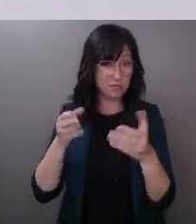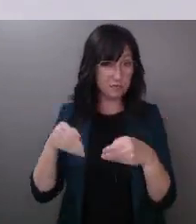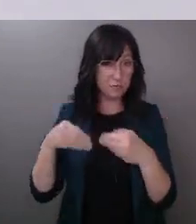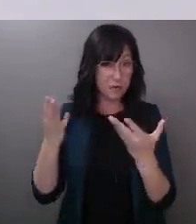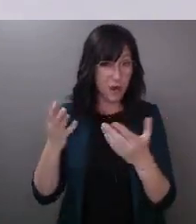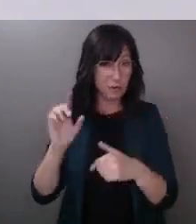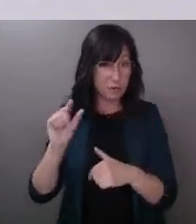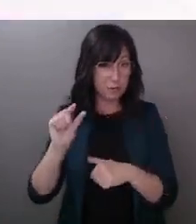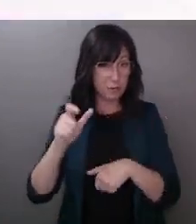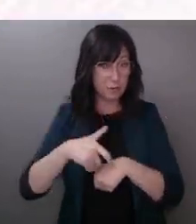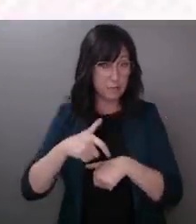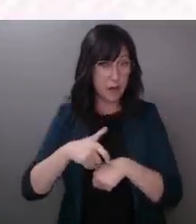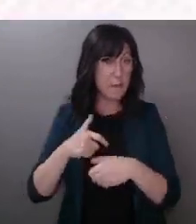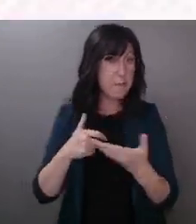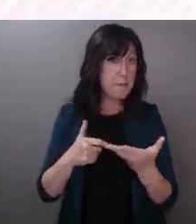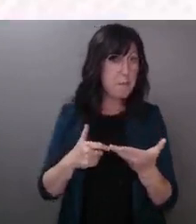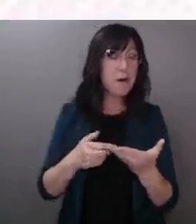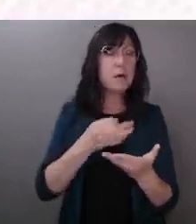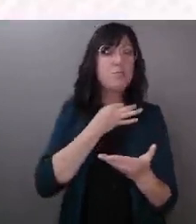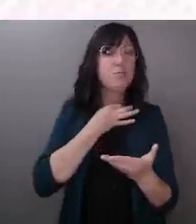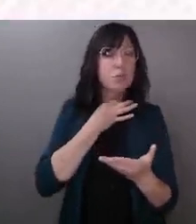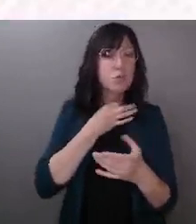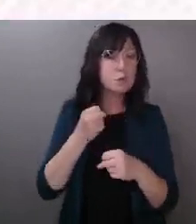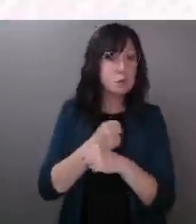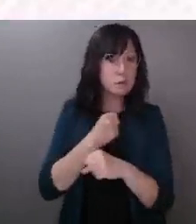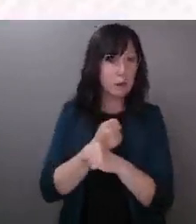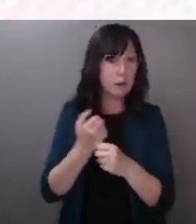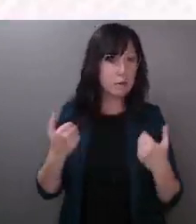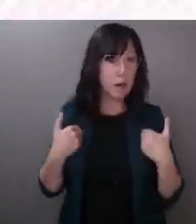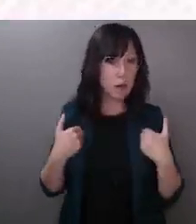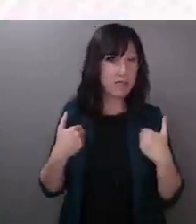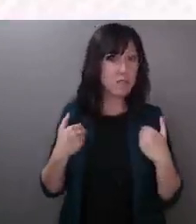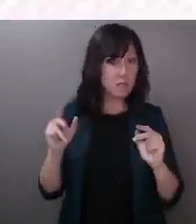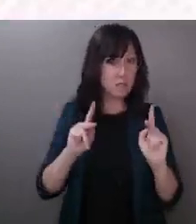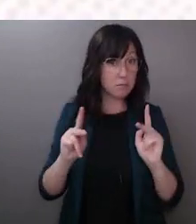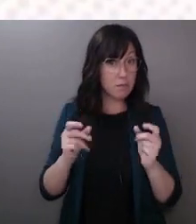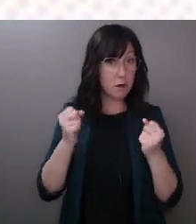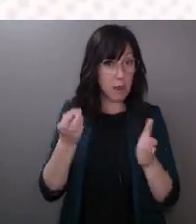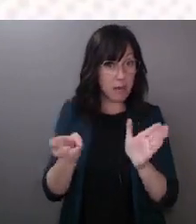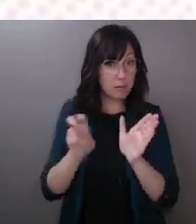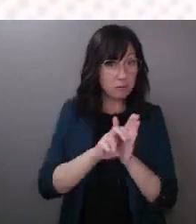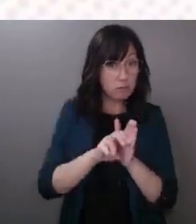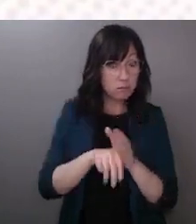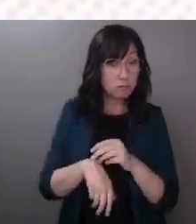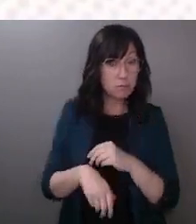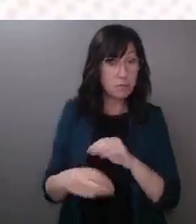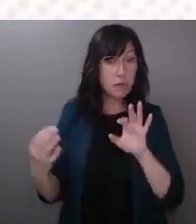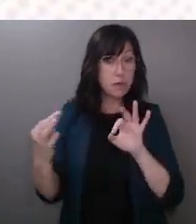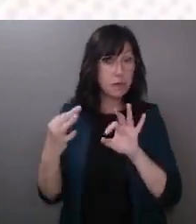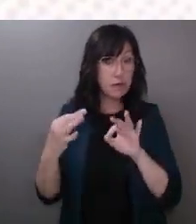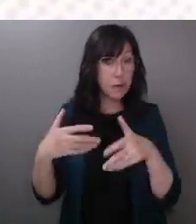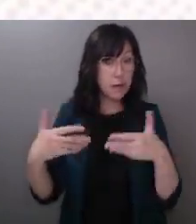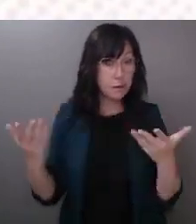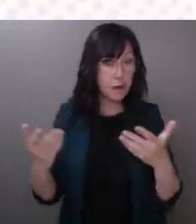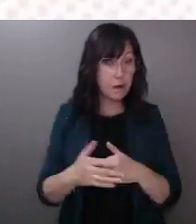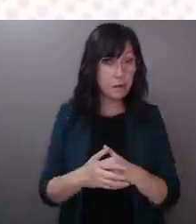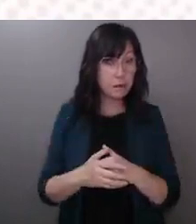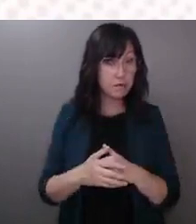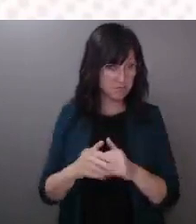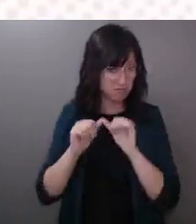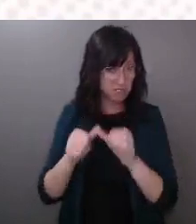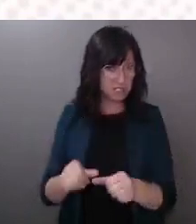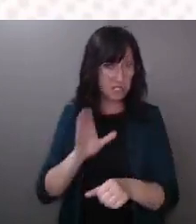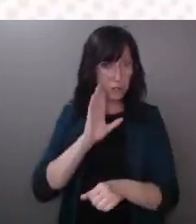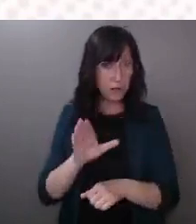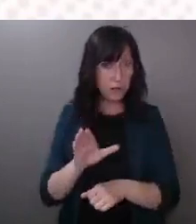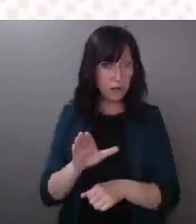I'm curious if you have any data on how many people used it and the feedback you got about it, and is that coming back? Because you're